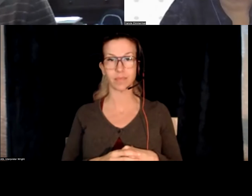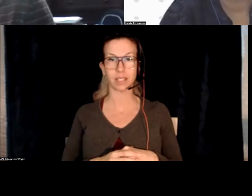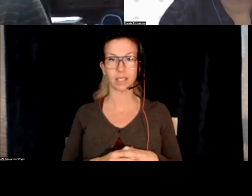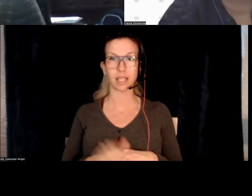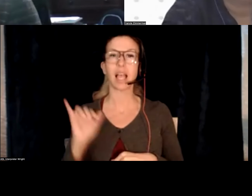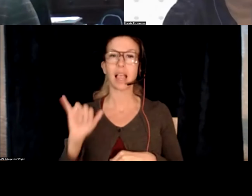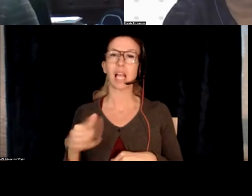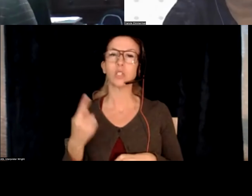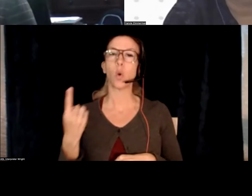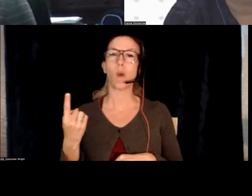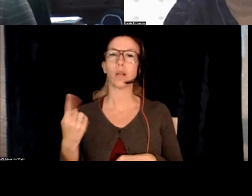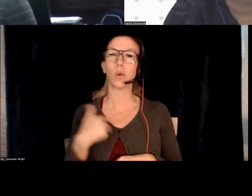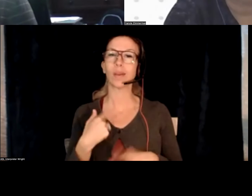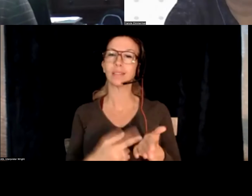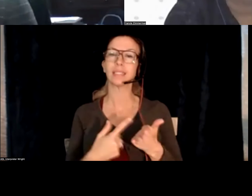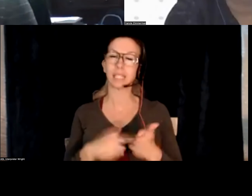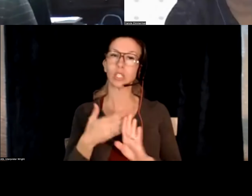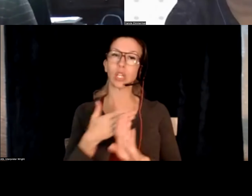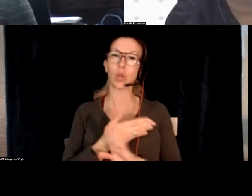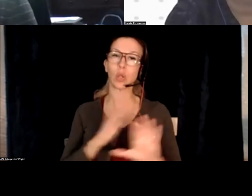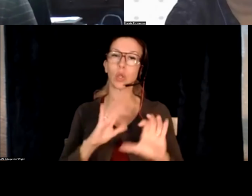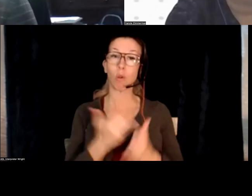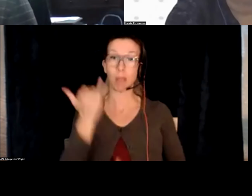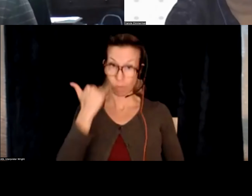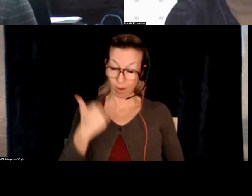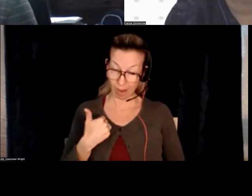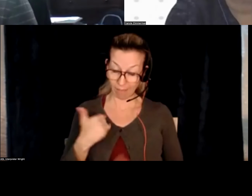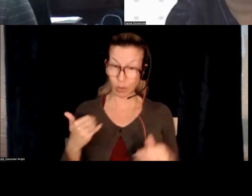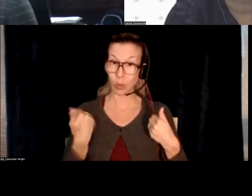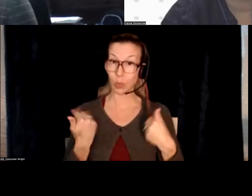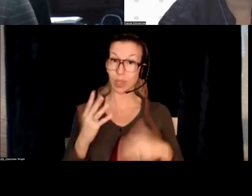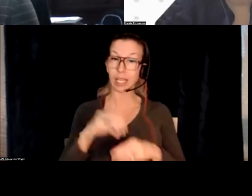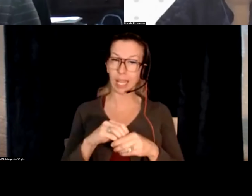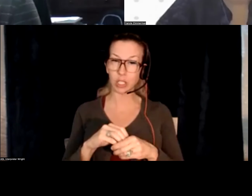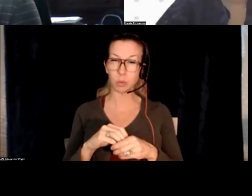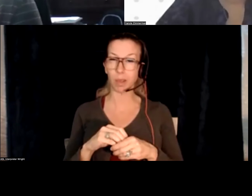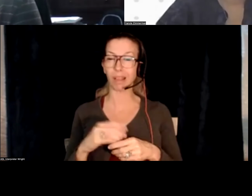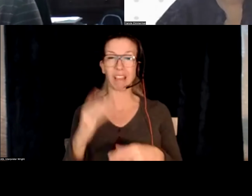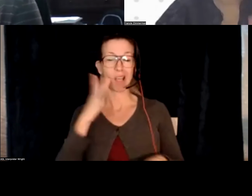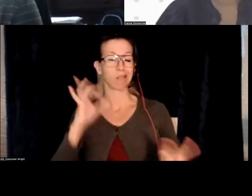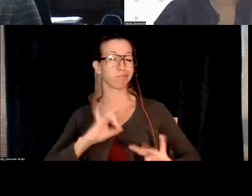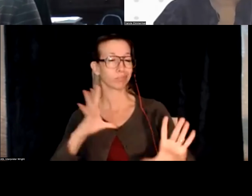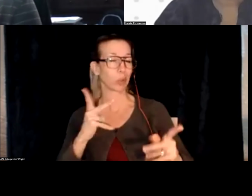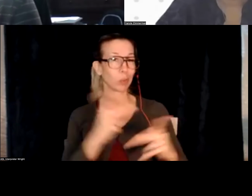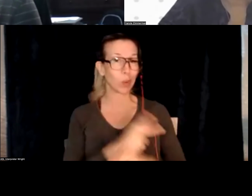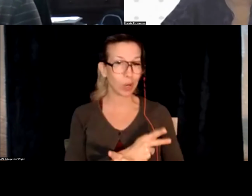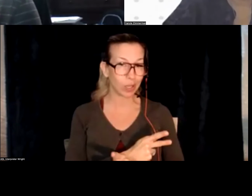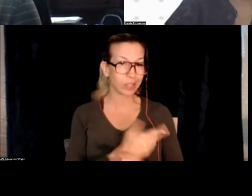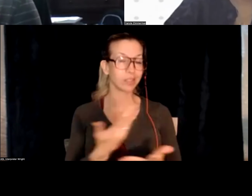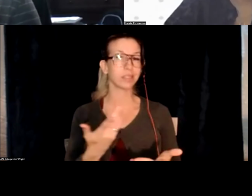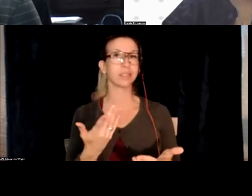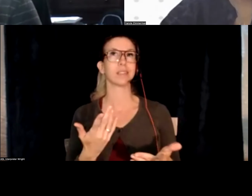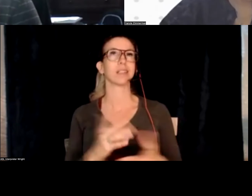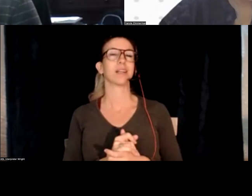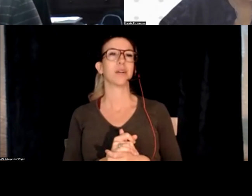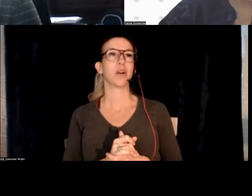our earlier group, was if we were to do youth engagement in kind of the worst way possible, we wouldn't bring youth.